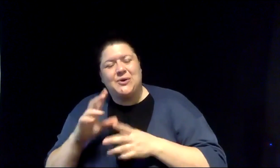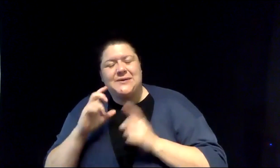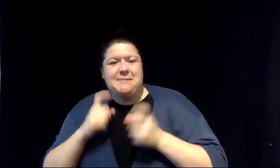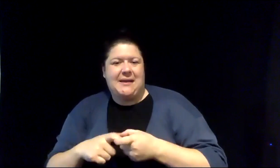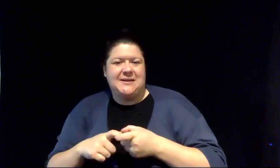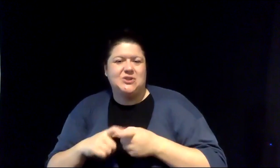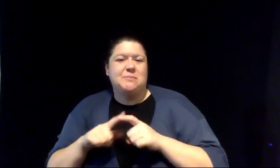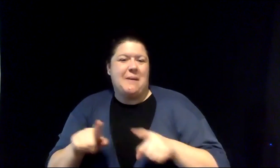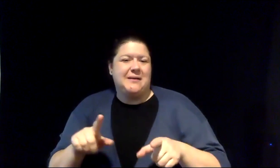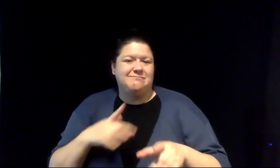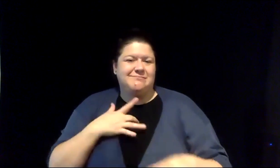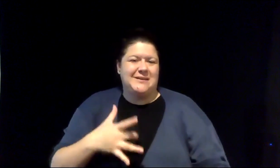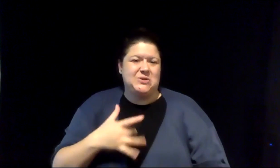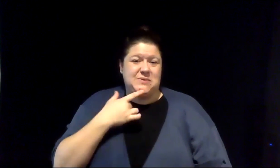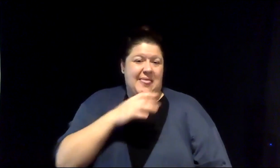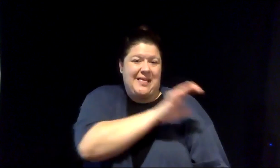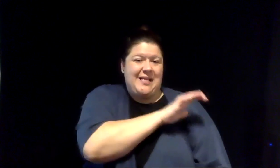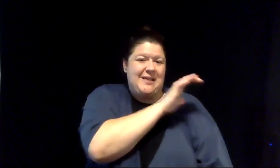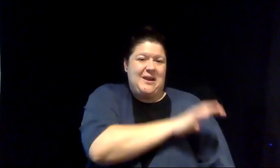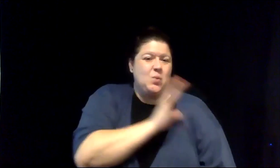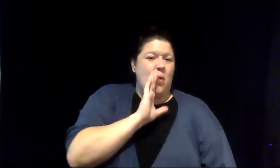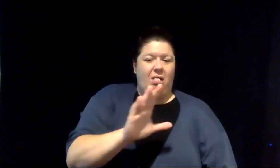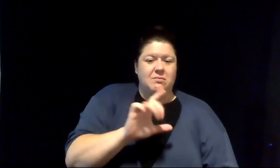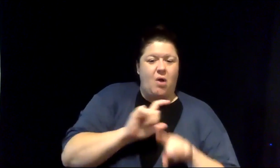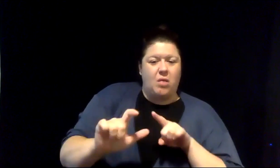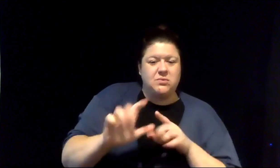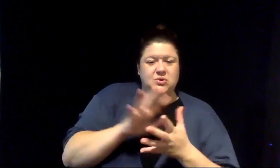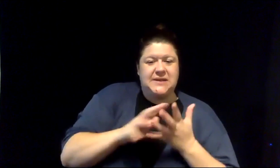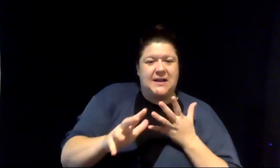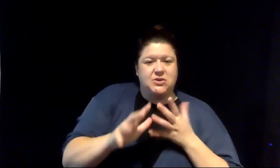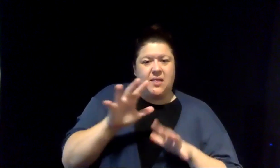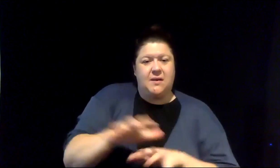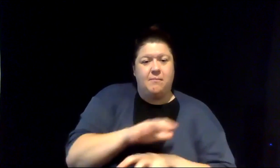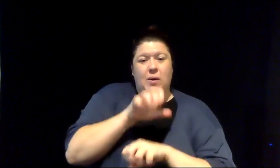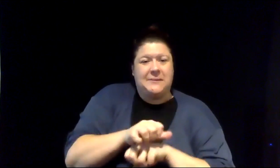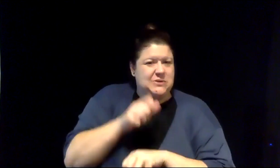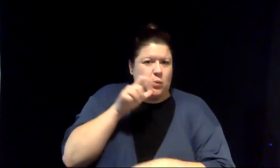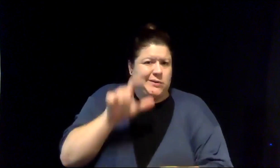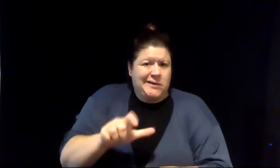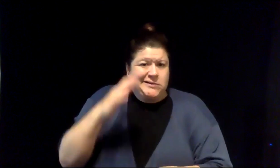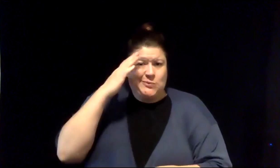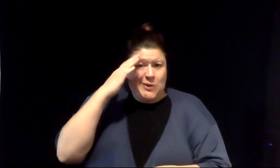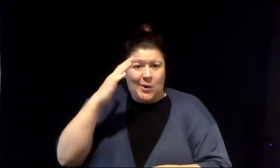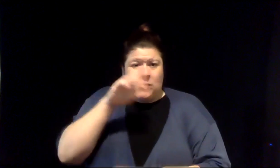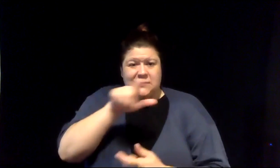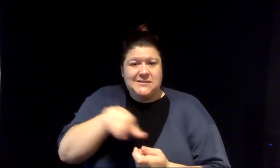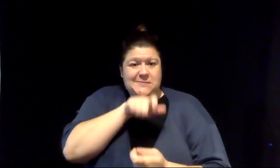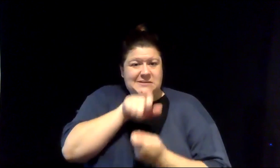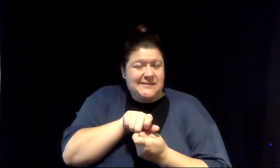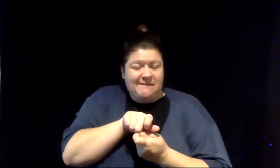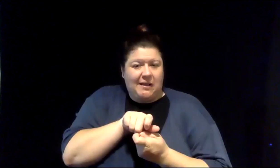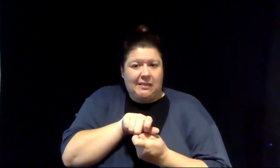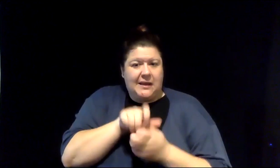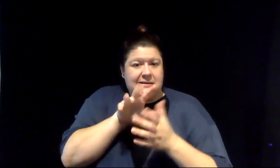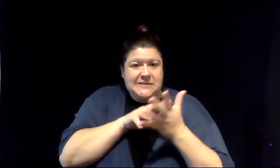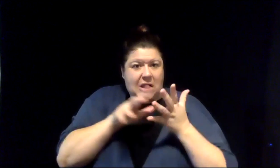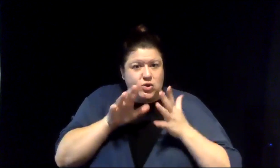I'll just say, well, the clinic will call you to schedule an appointment. They don't need to know exactly, what the title is of the person who's going to be